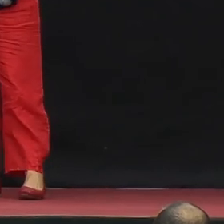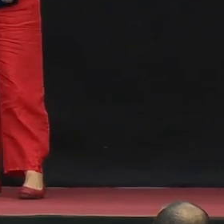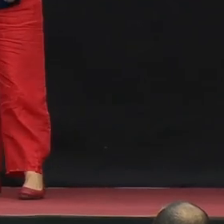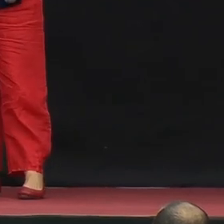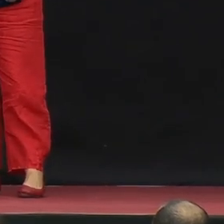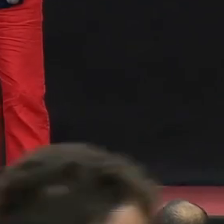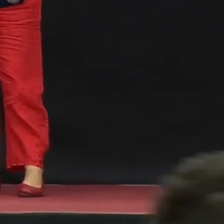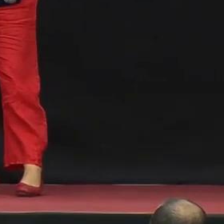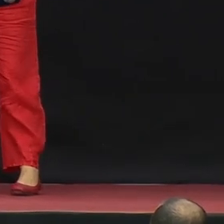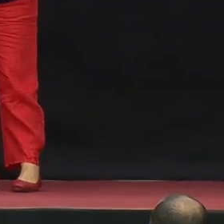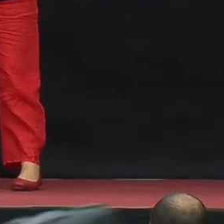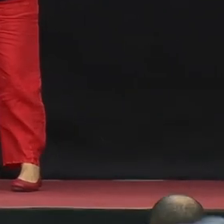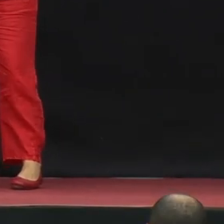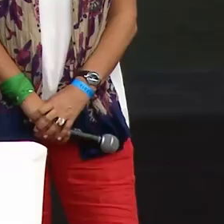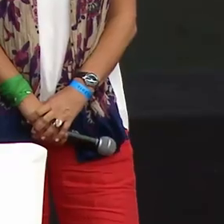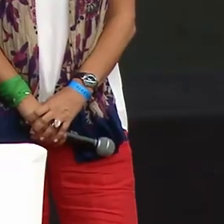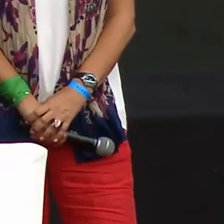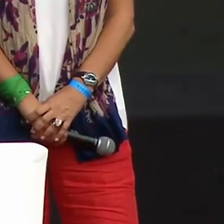Creo que sería un buen momento